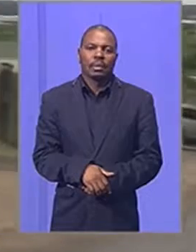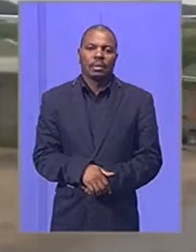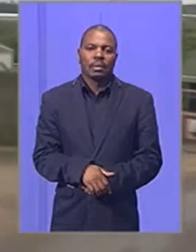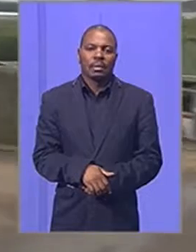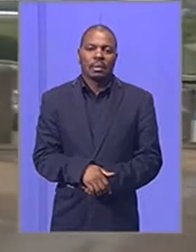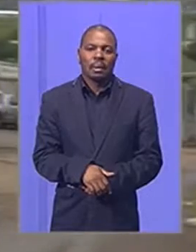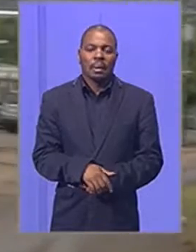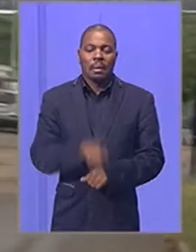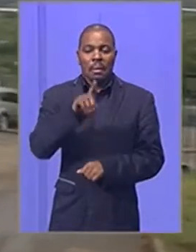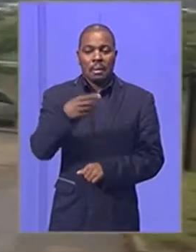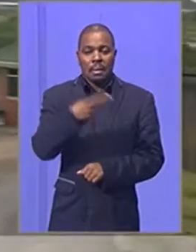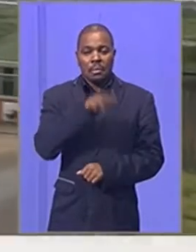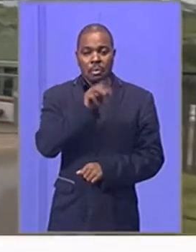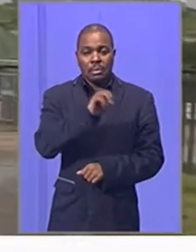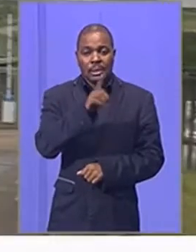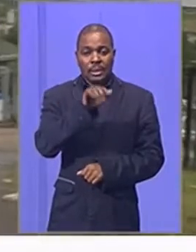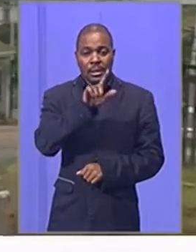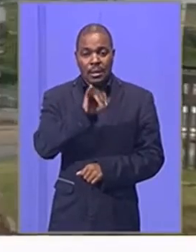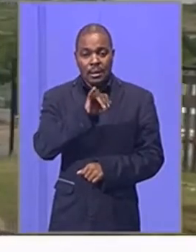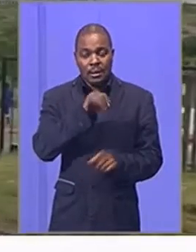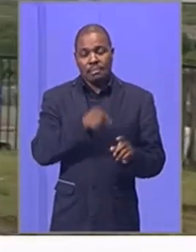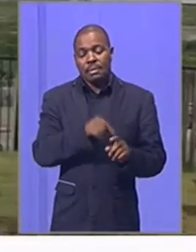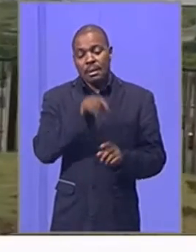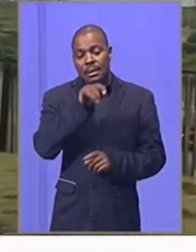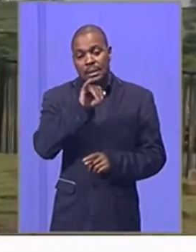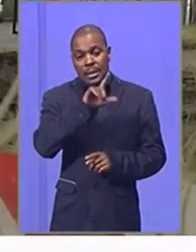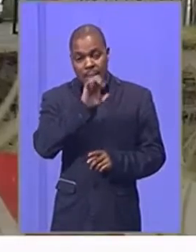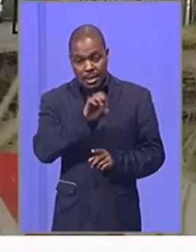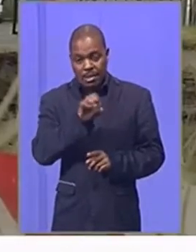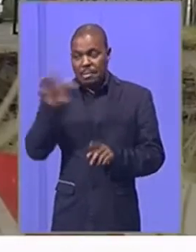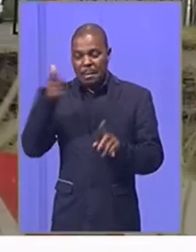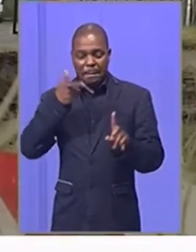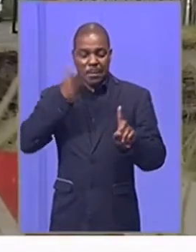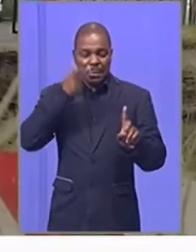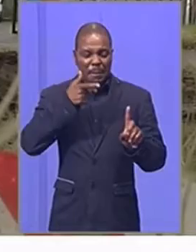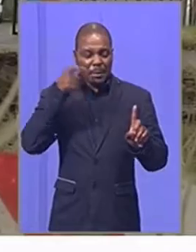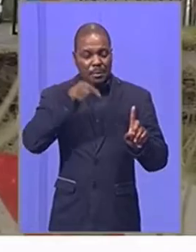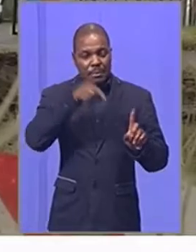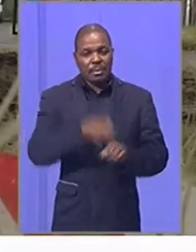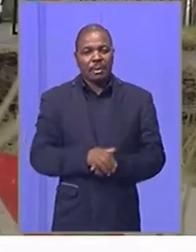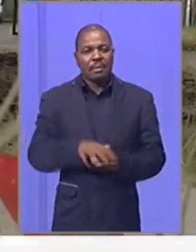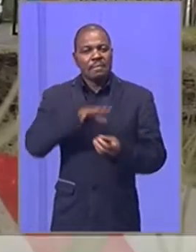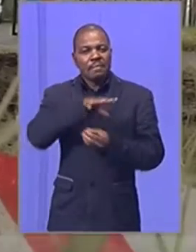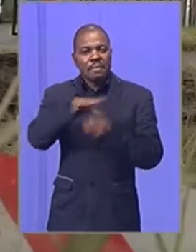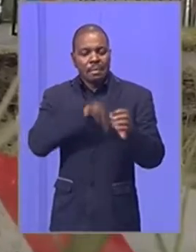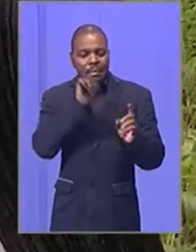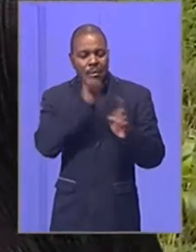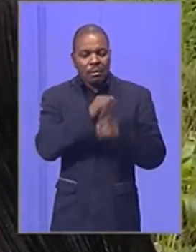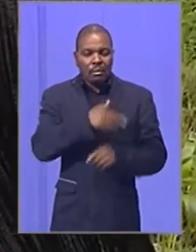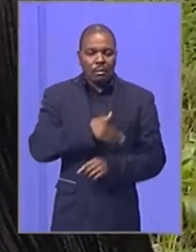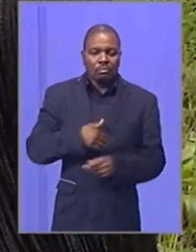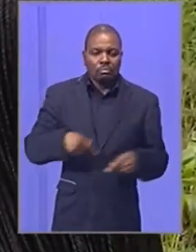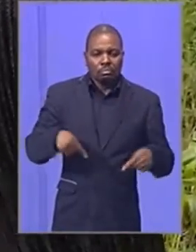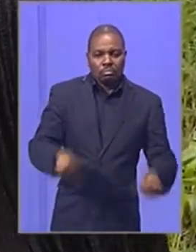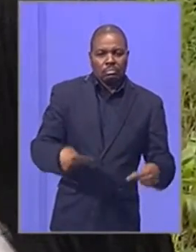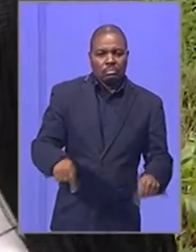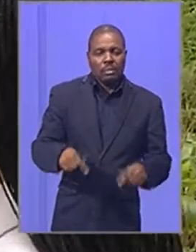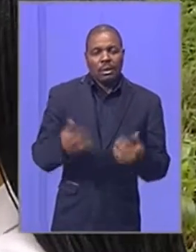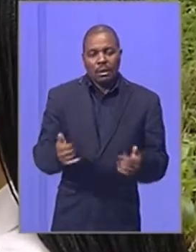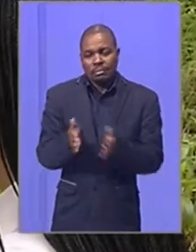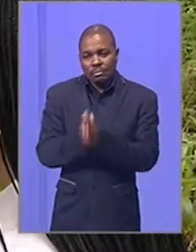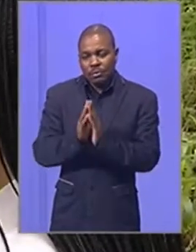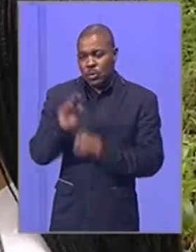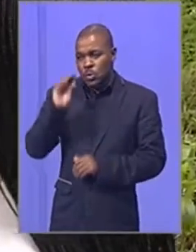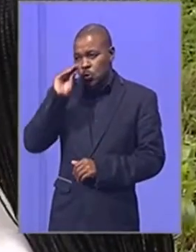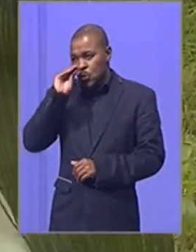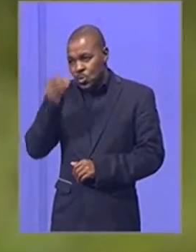Mona ke mo Phumzile Qata a thunyeditseng teng ka makgetlo a mmalwa. Ba lelapa la habo ba seng ba phela ka matswalo. Ba kopile ba lefapha la rona la ditaba